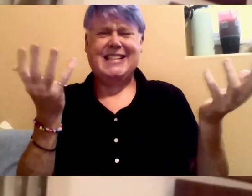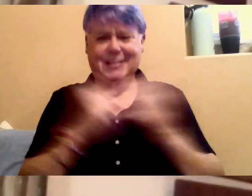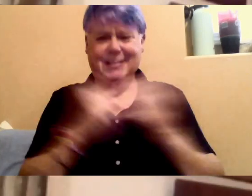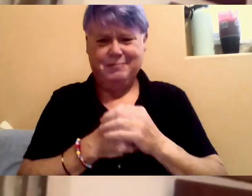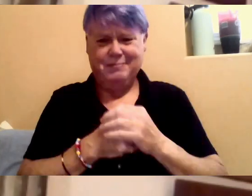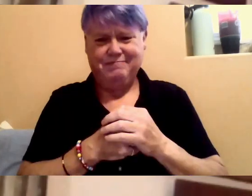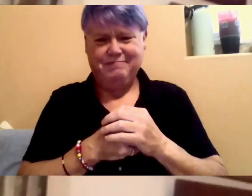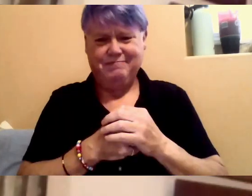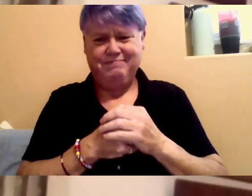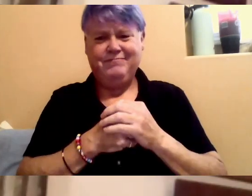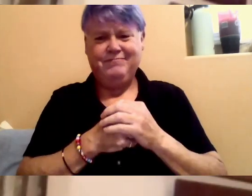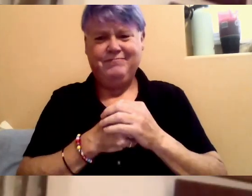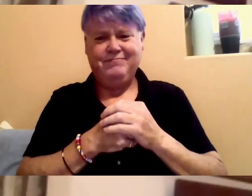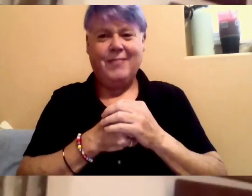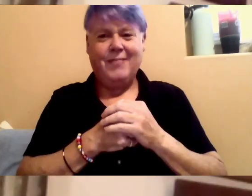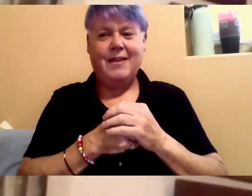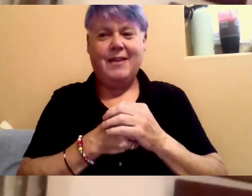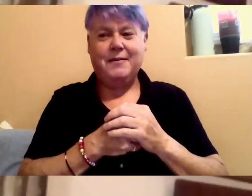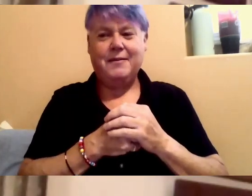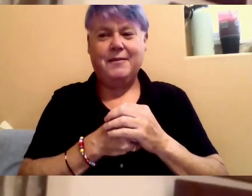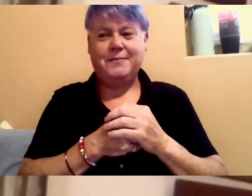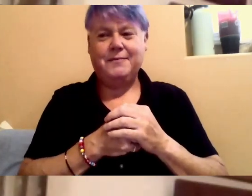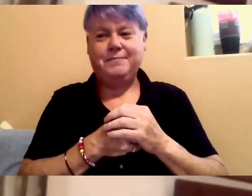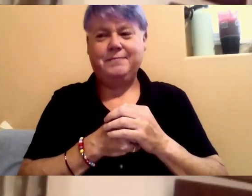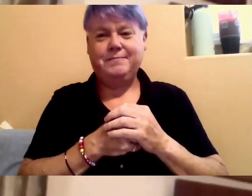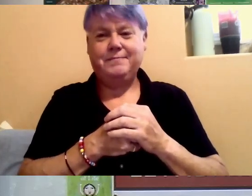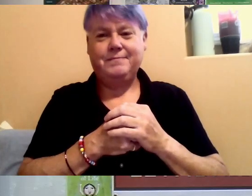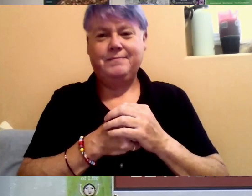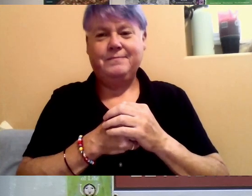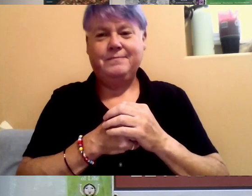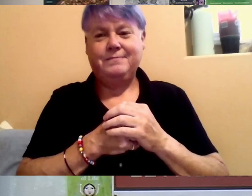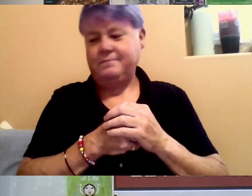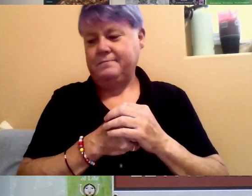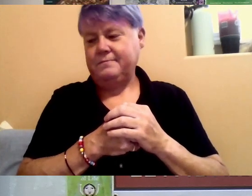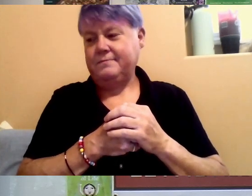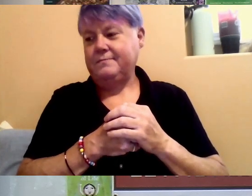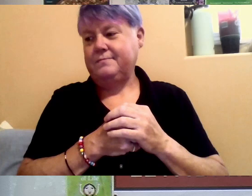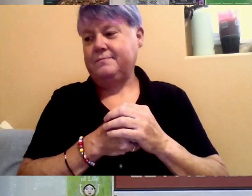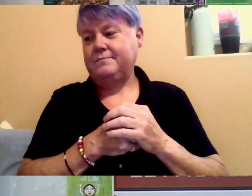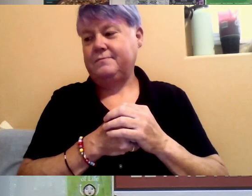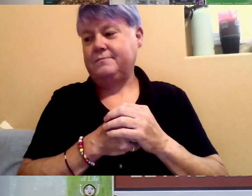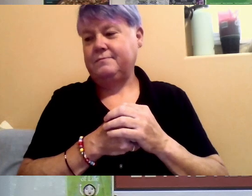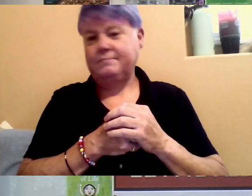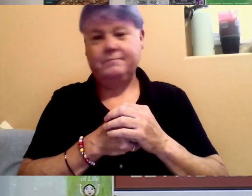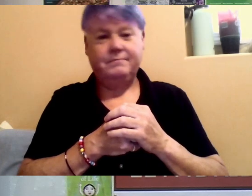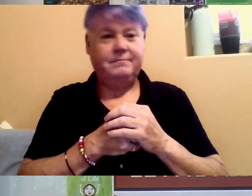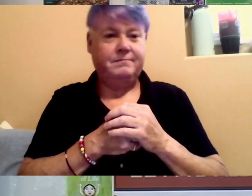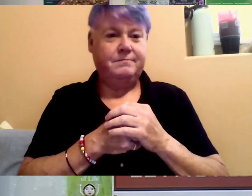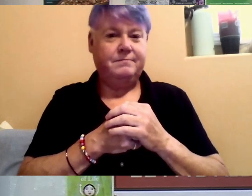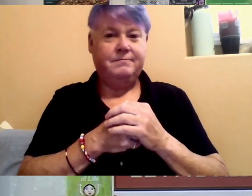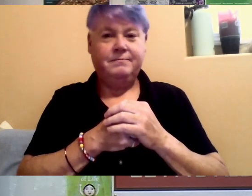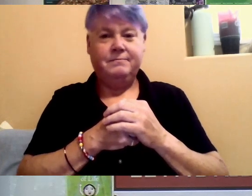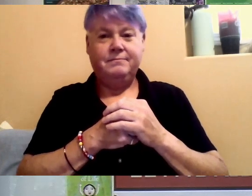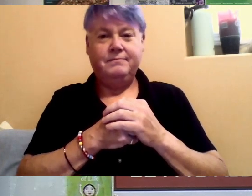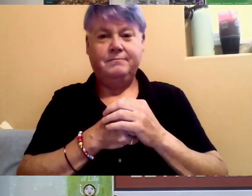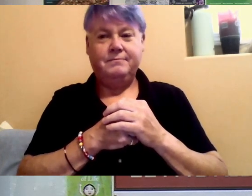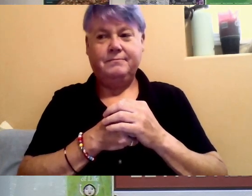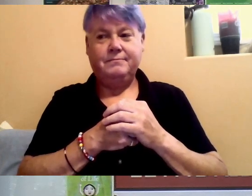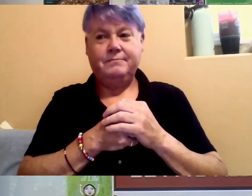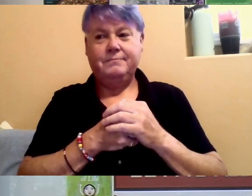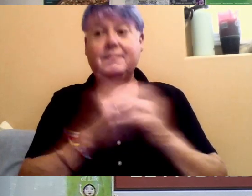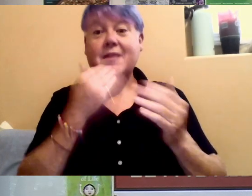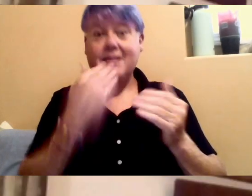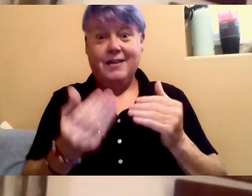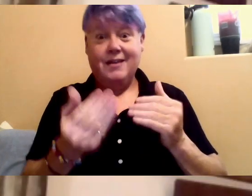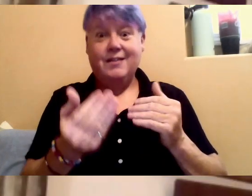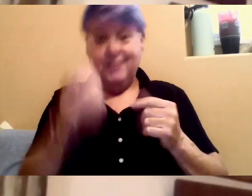have to look at it again. Wow. I Thank goodness for the editors, right? Oh, thank goodness for the